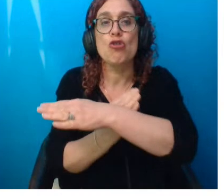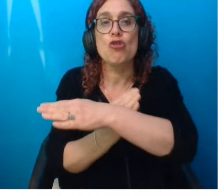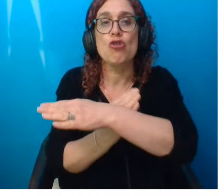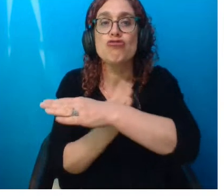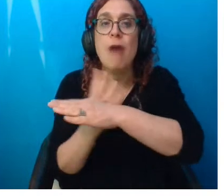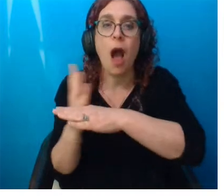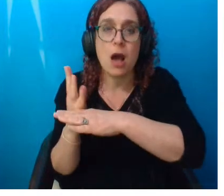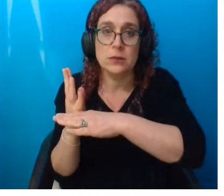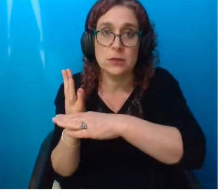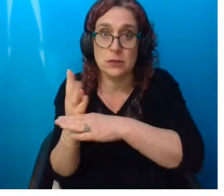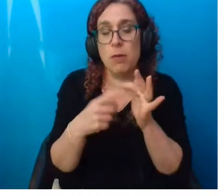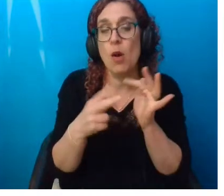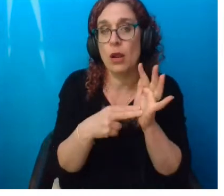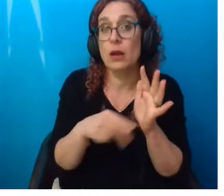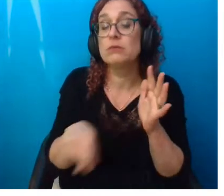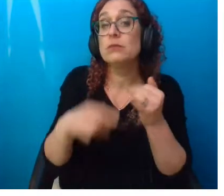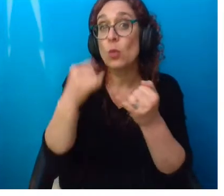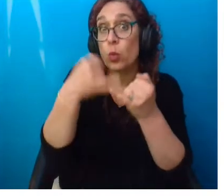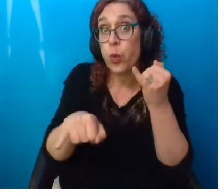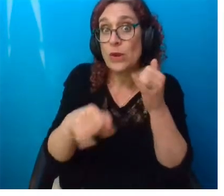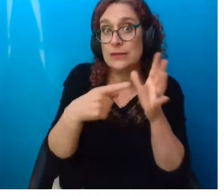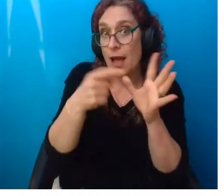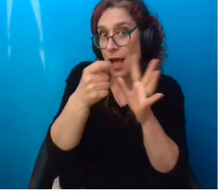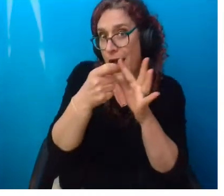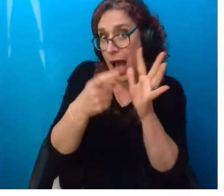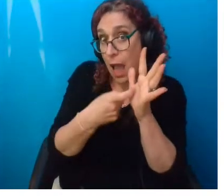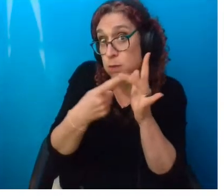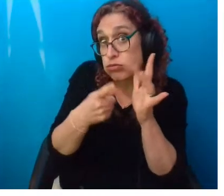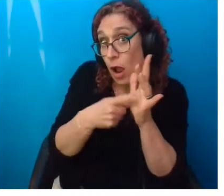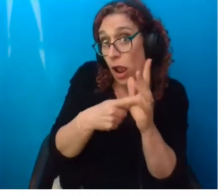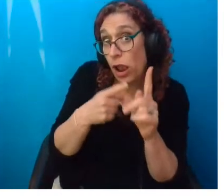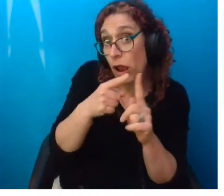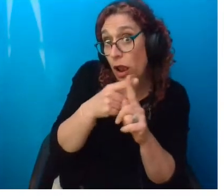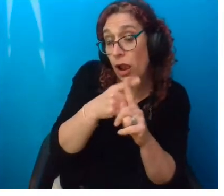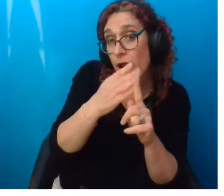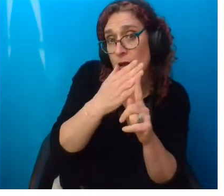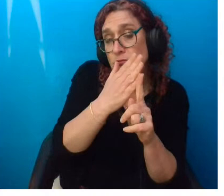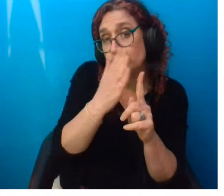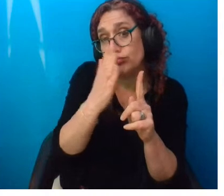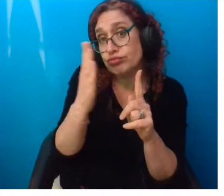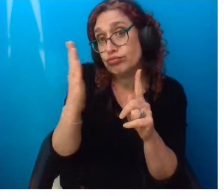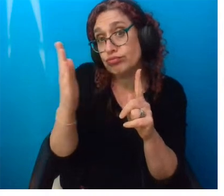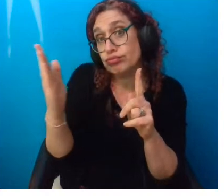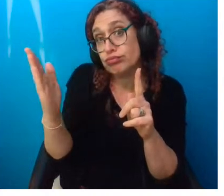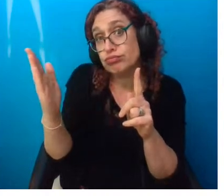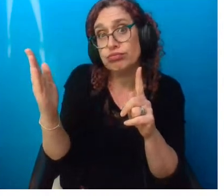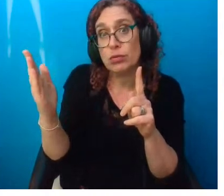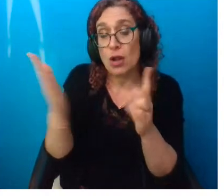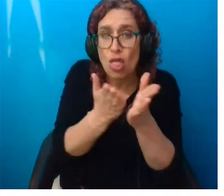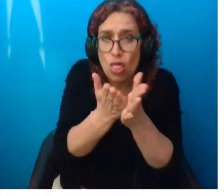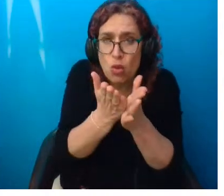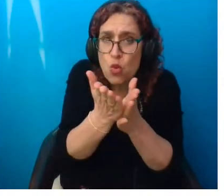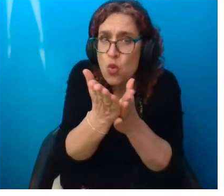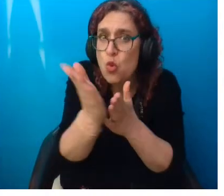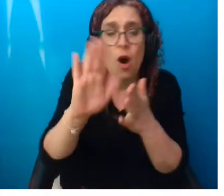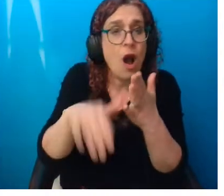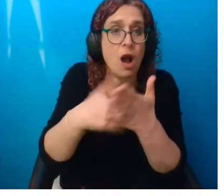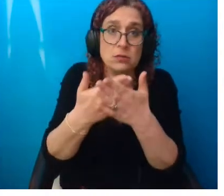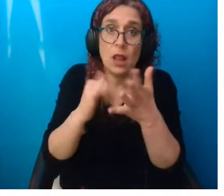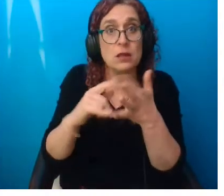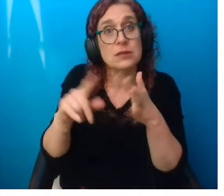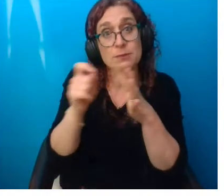to occur from the end of April and then over the summer months, and may last all the way into